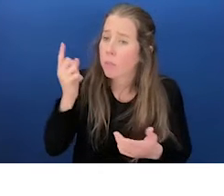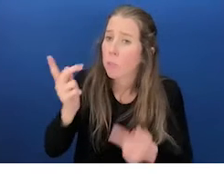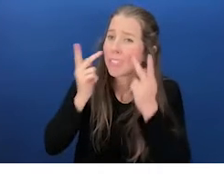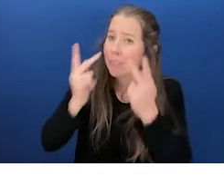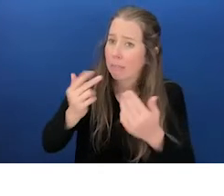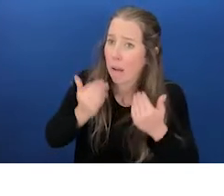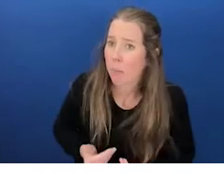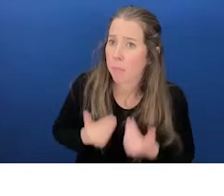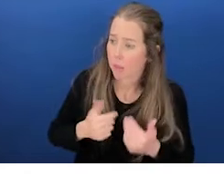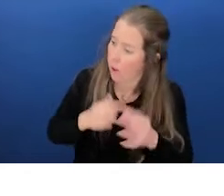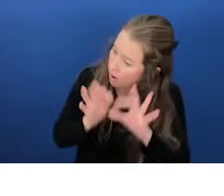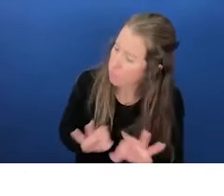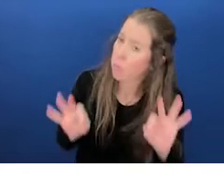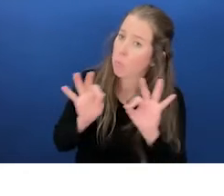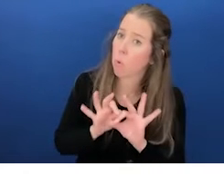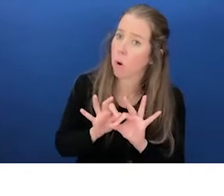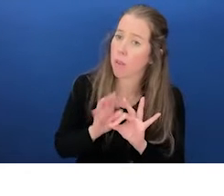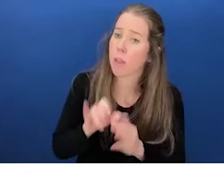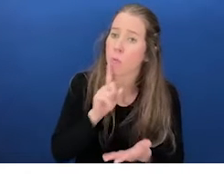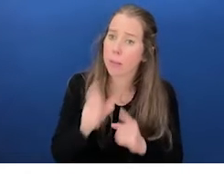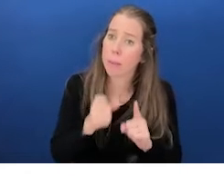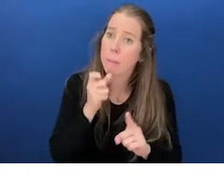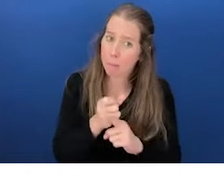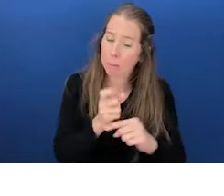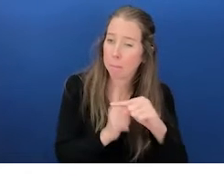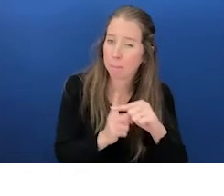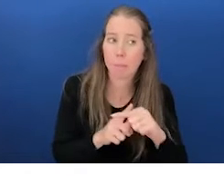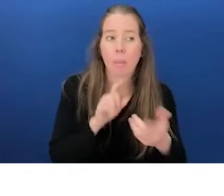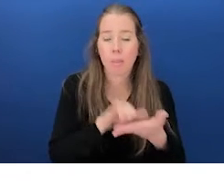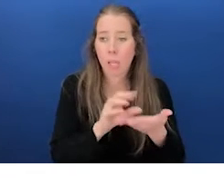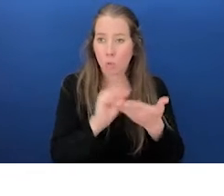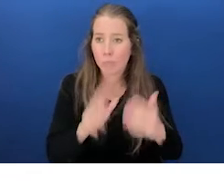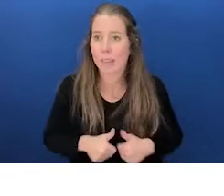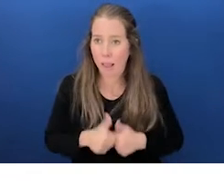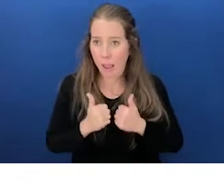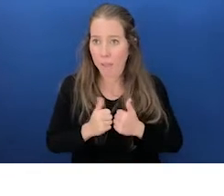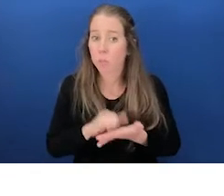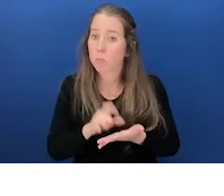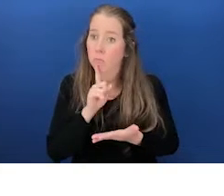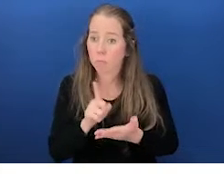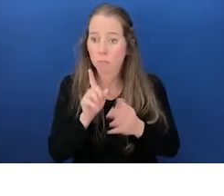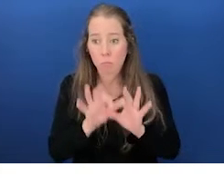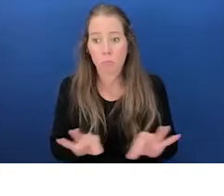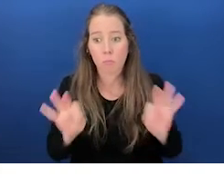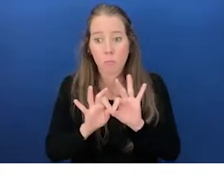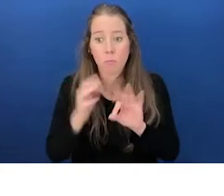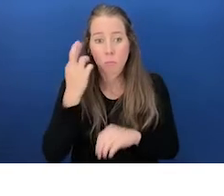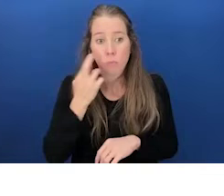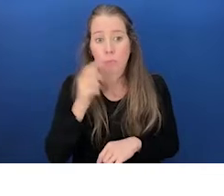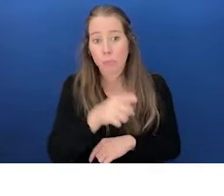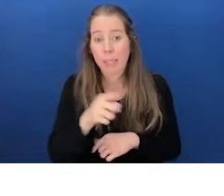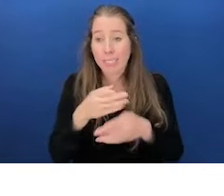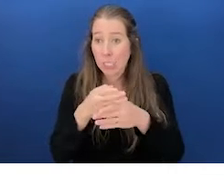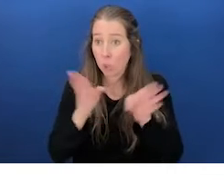important, made a difference in the students' lives. So this is why it's so important that the general concern is utilized for